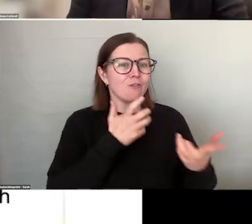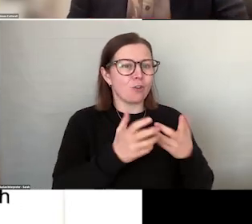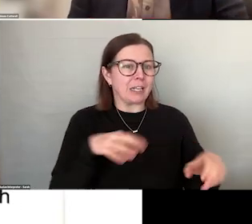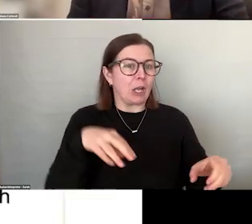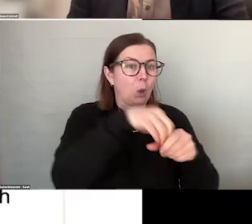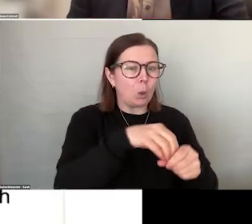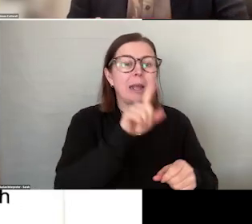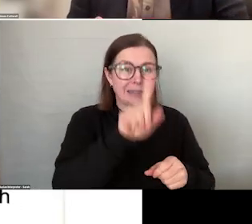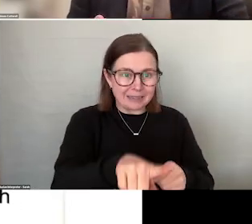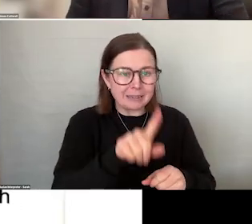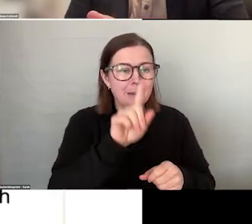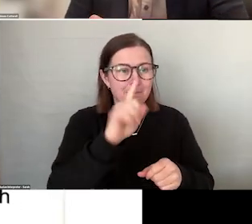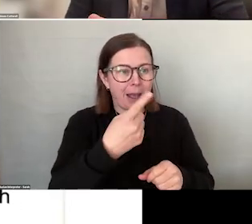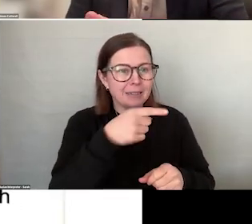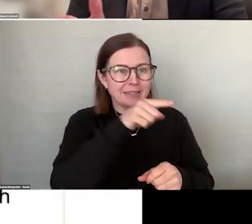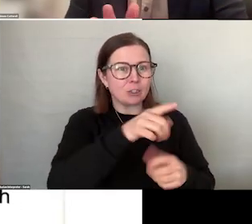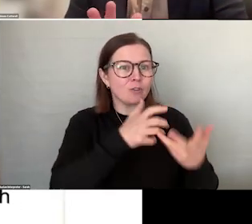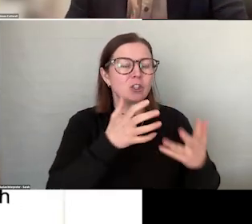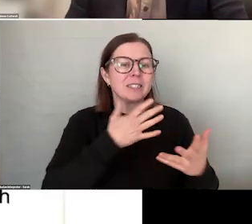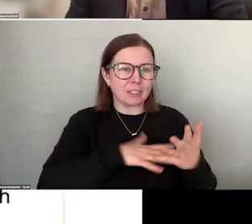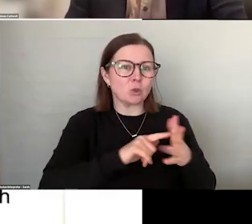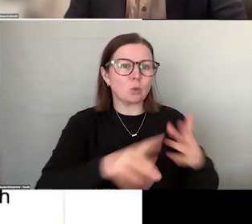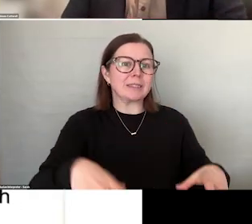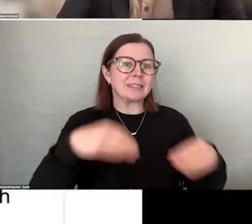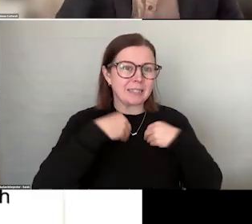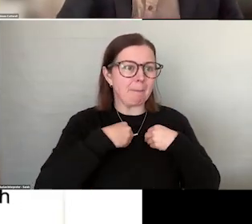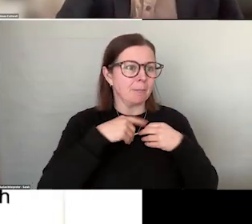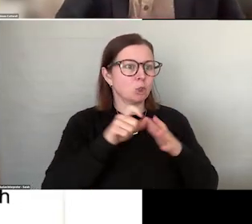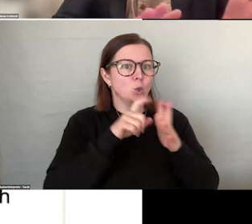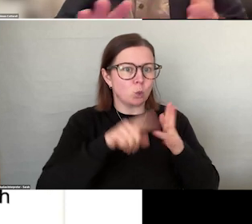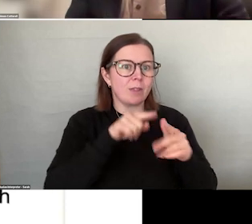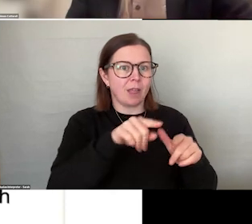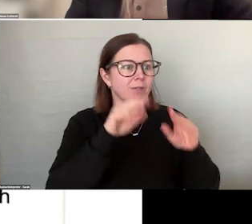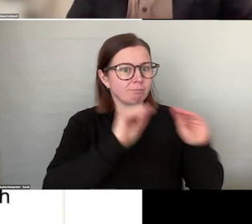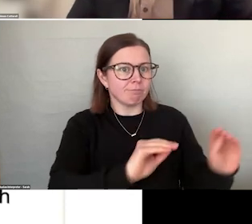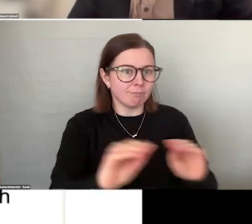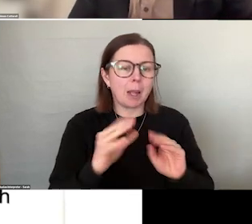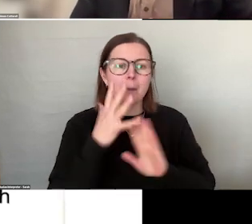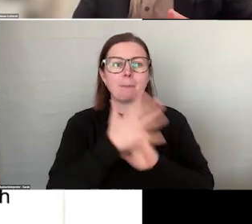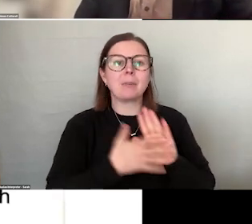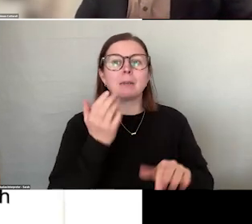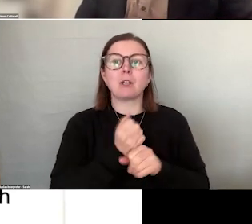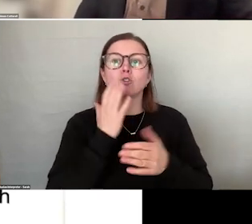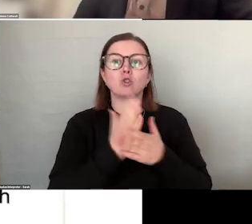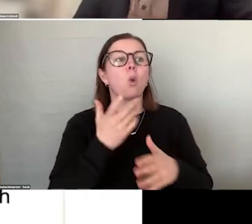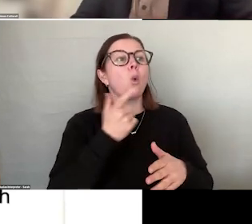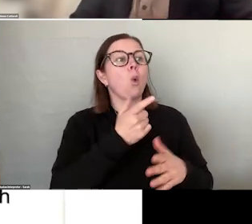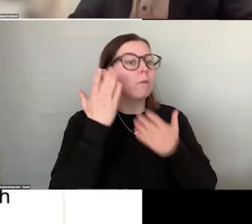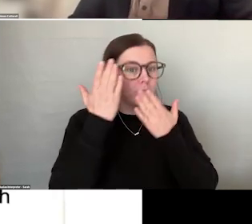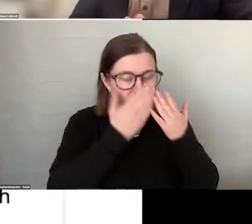need universities to take up that framework and implement that training to make sure that new graduates are coming out with the